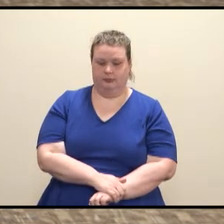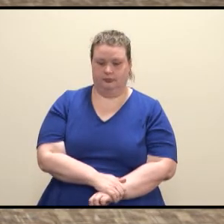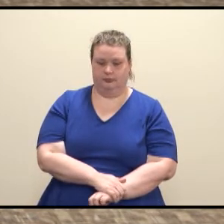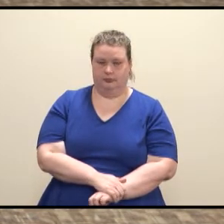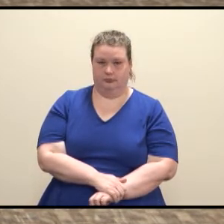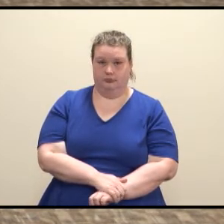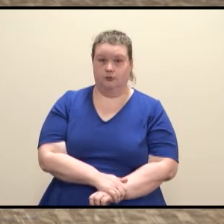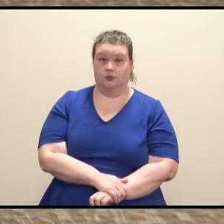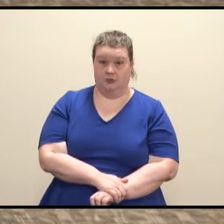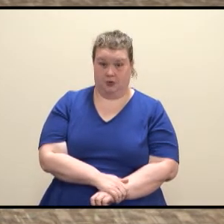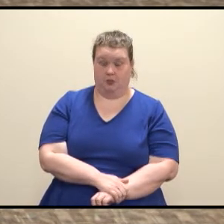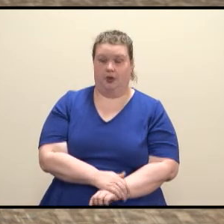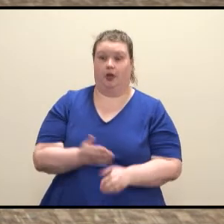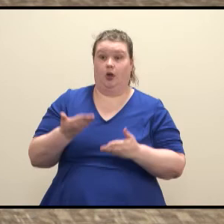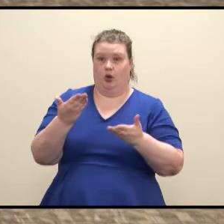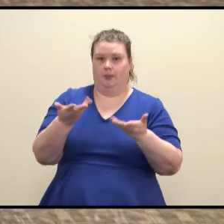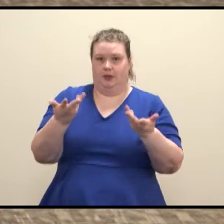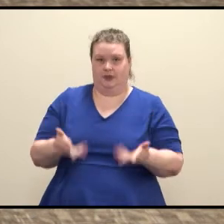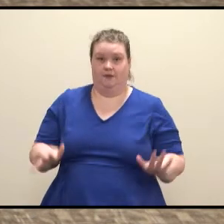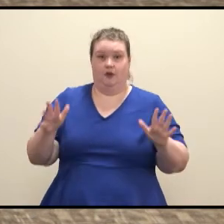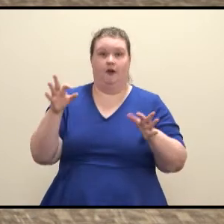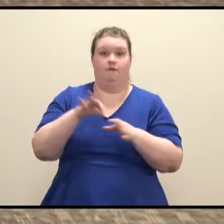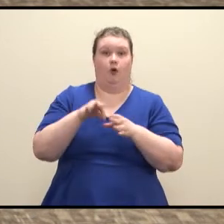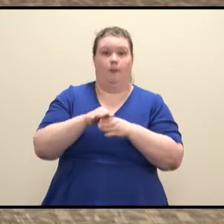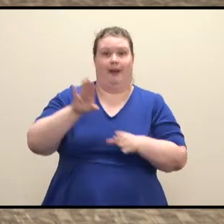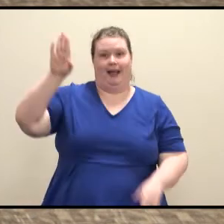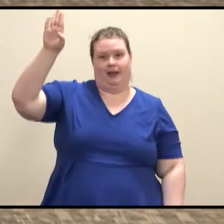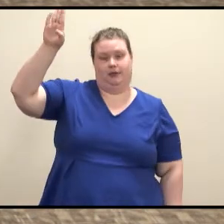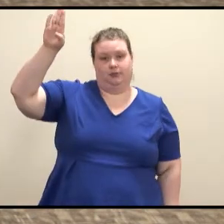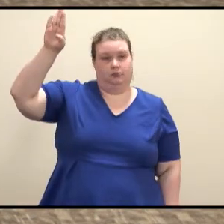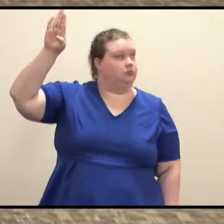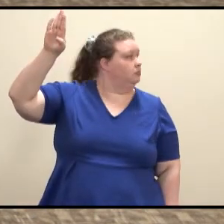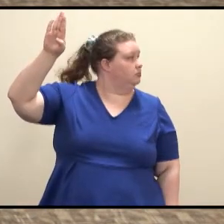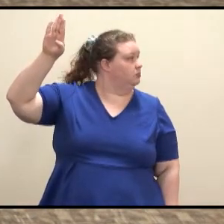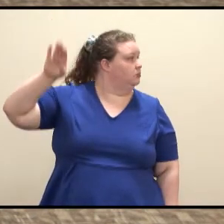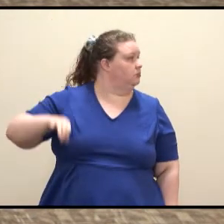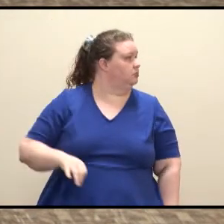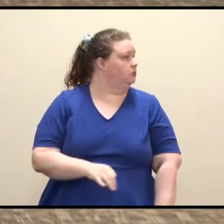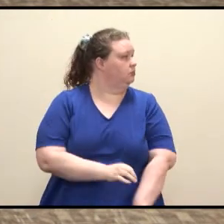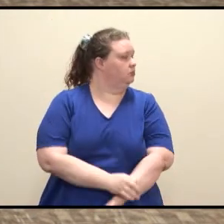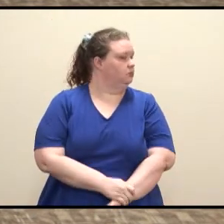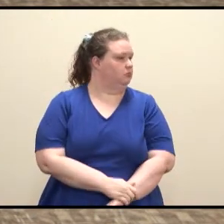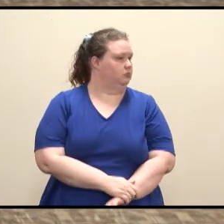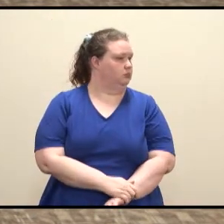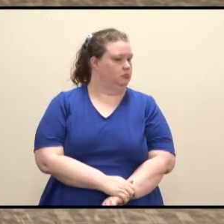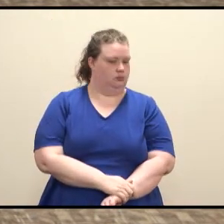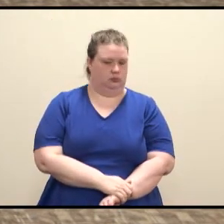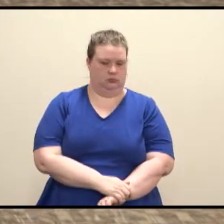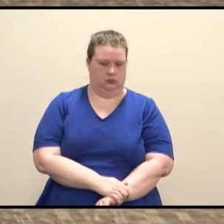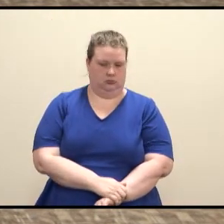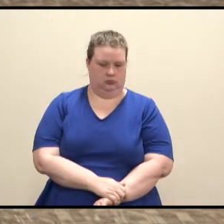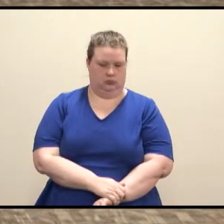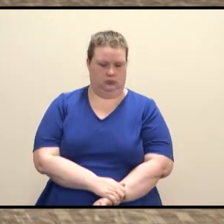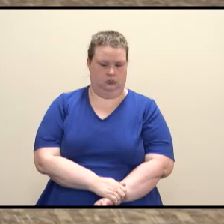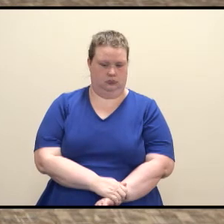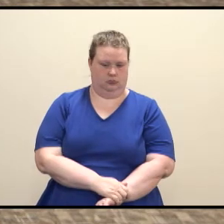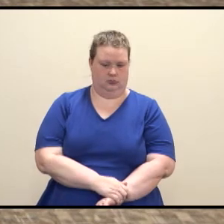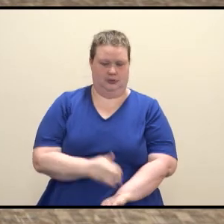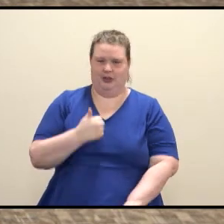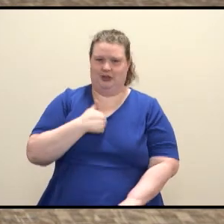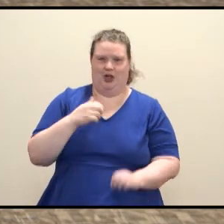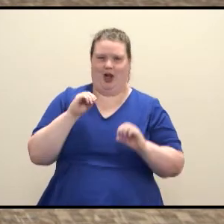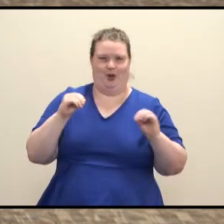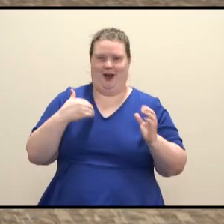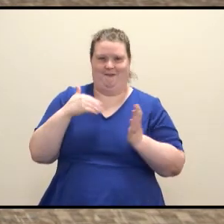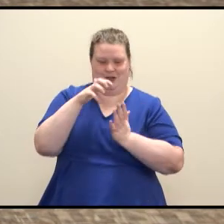Okay, we'll close the nominations and take a vote by hand. In favor? By hand, sorry, I don't have a script